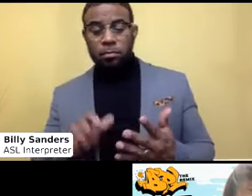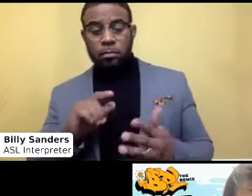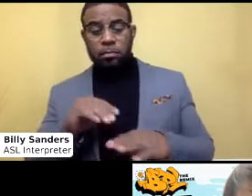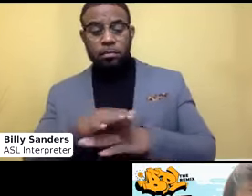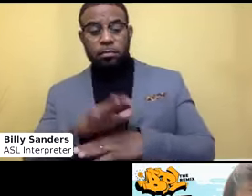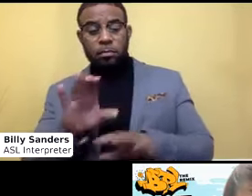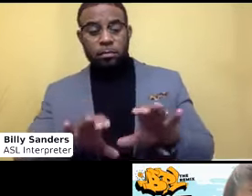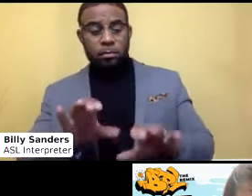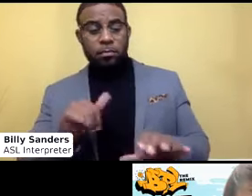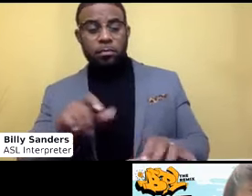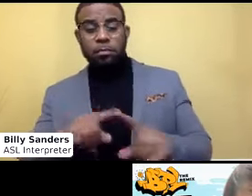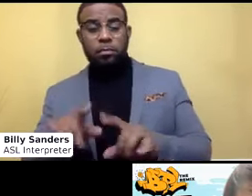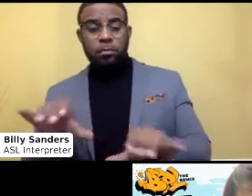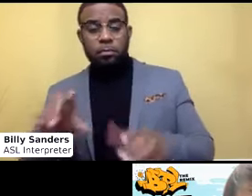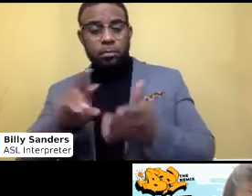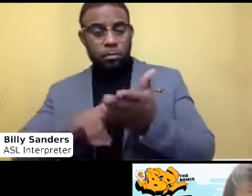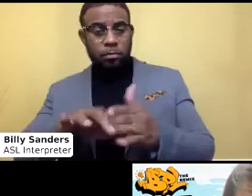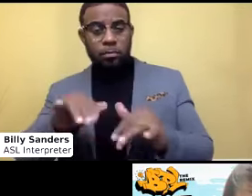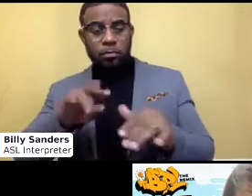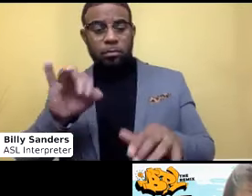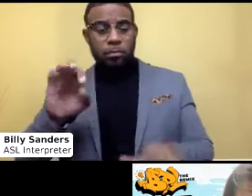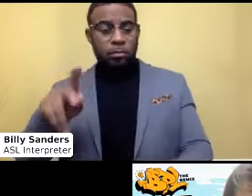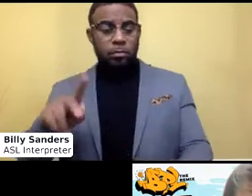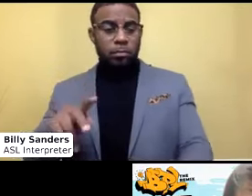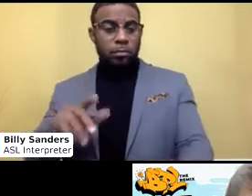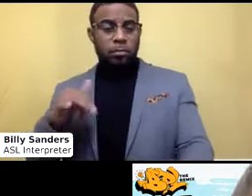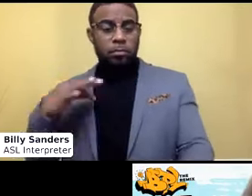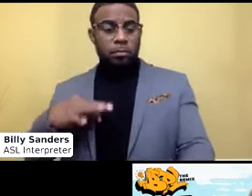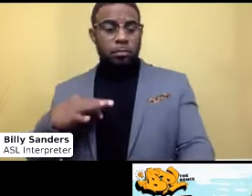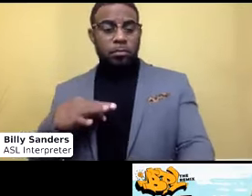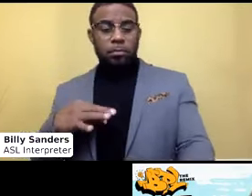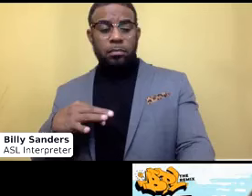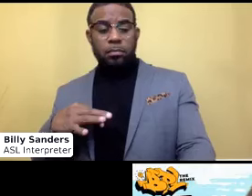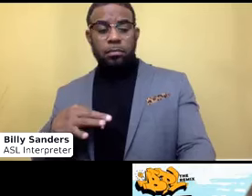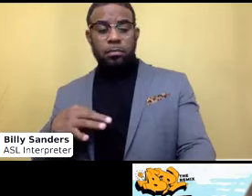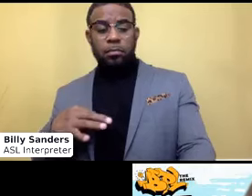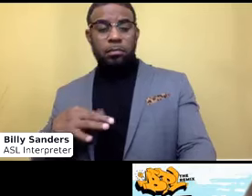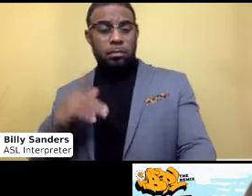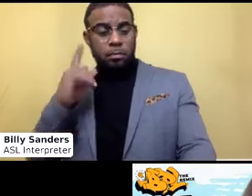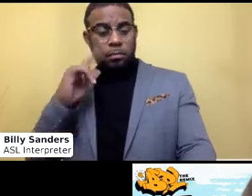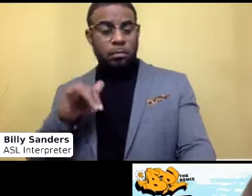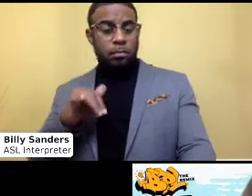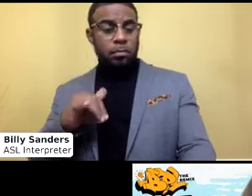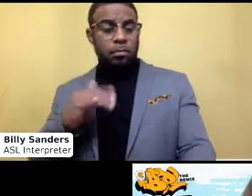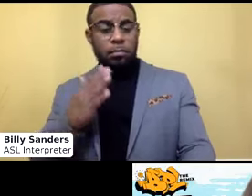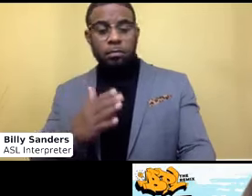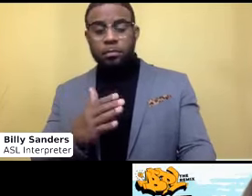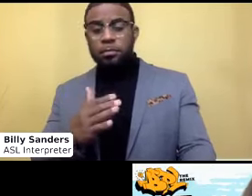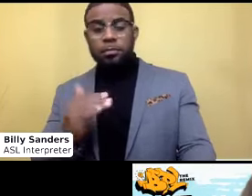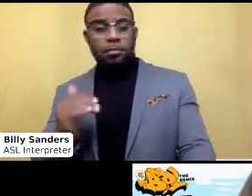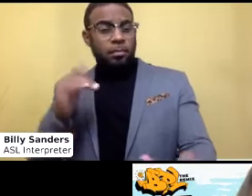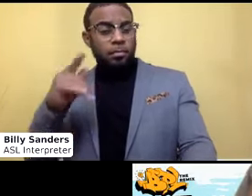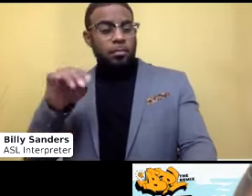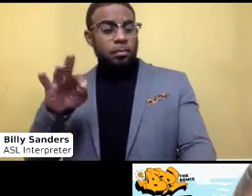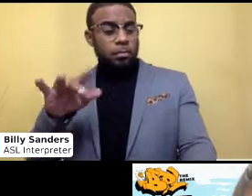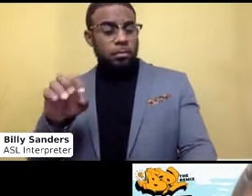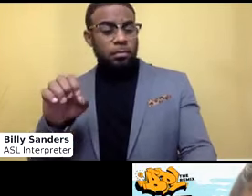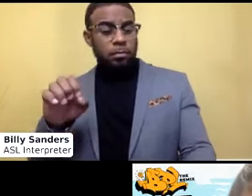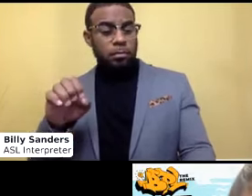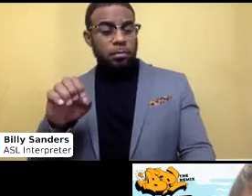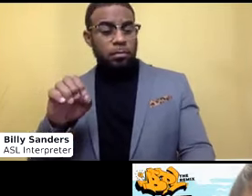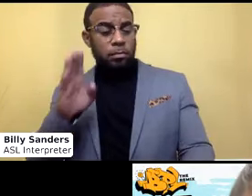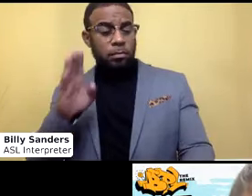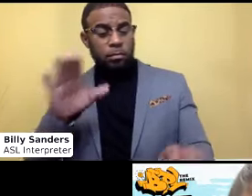affects the Congo. And we should also do research on these corporations that are benefiting. And I think some high profile